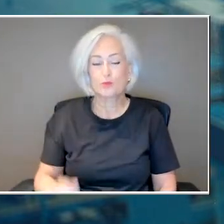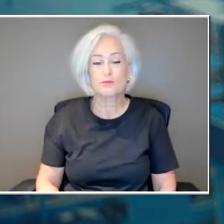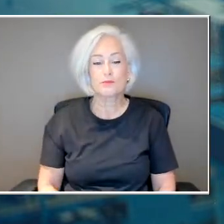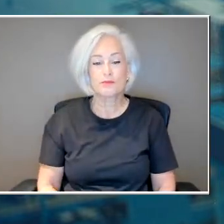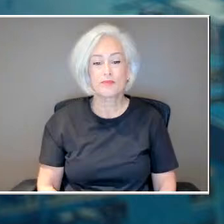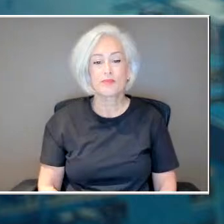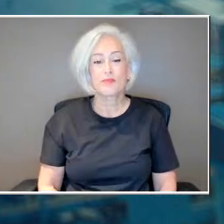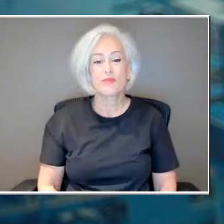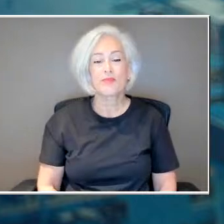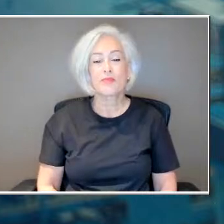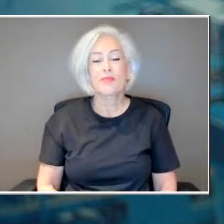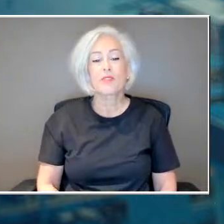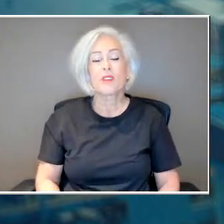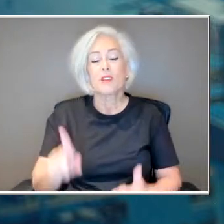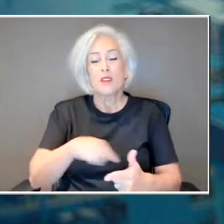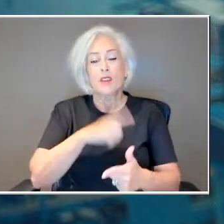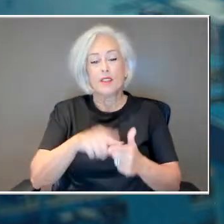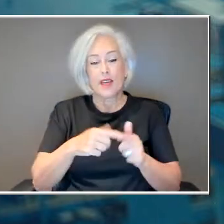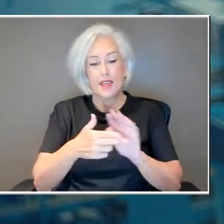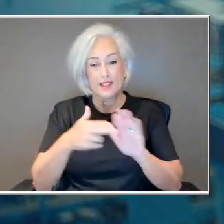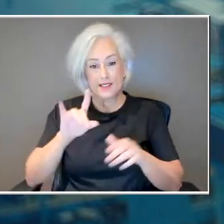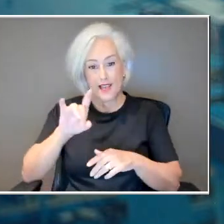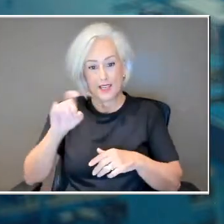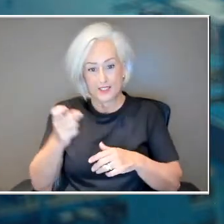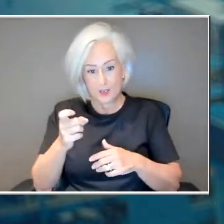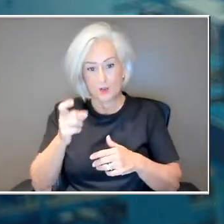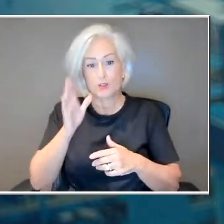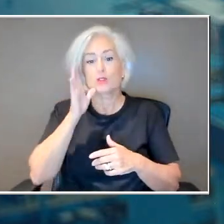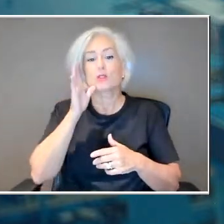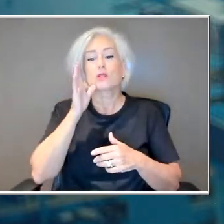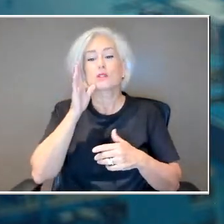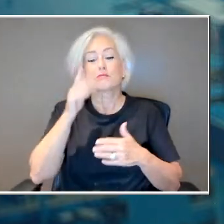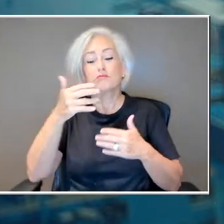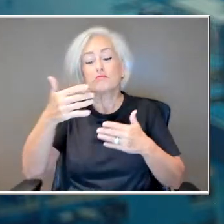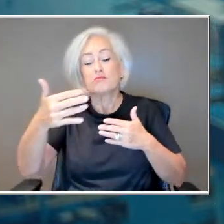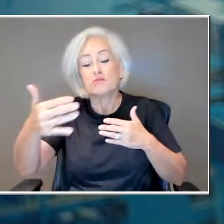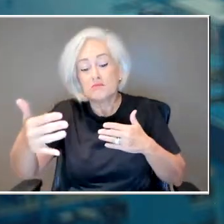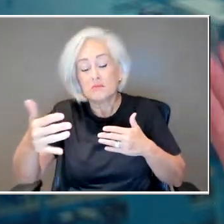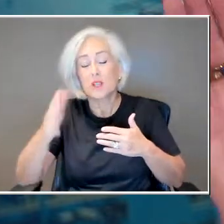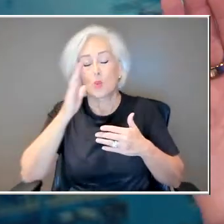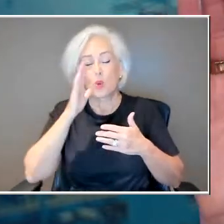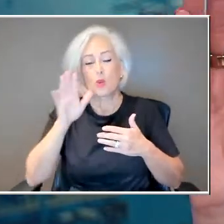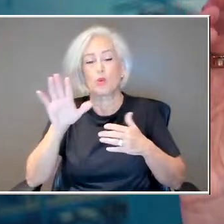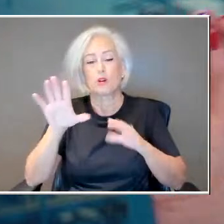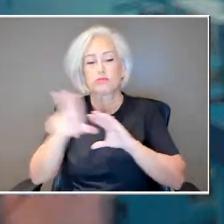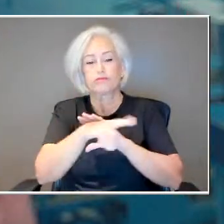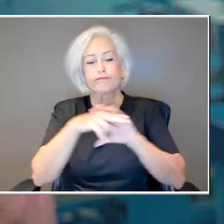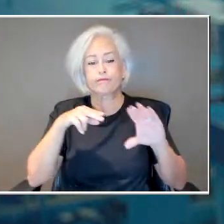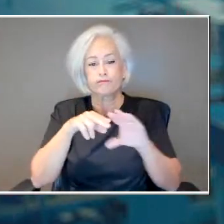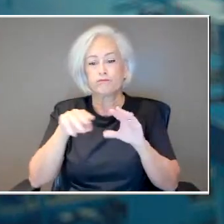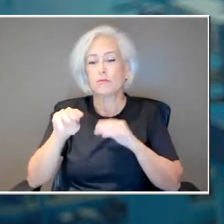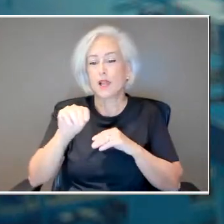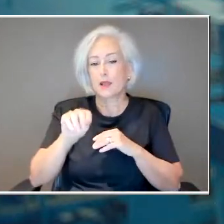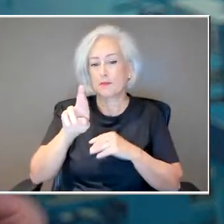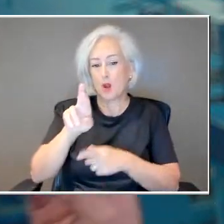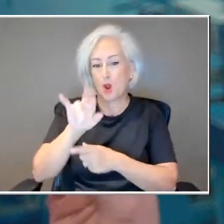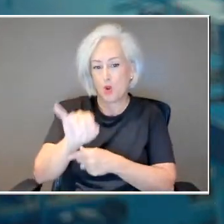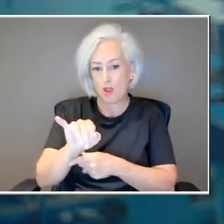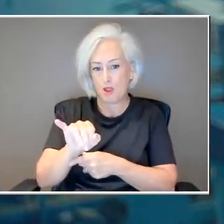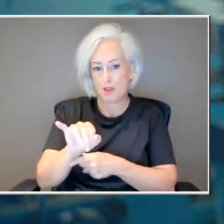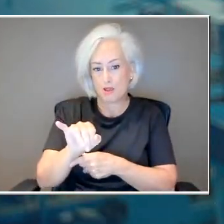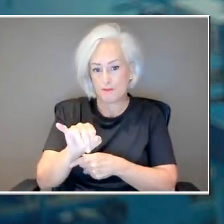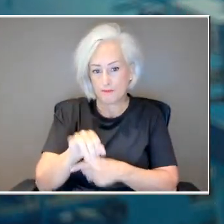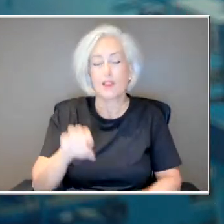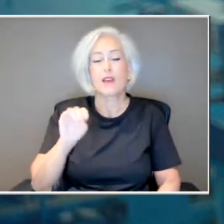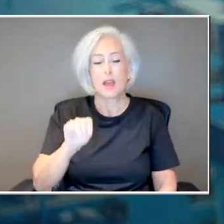the diagnosis, that's where additional things like MRI comes into play. And MRI was 100% indicated based